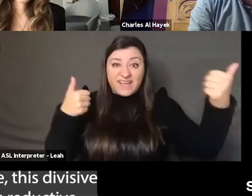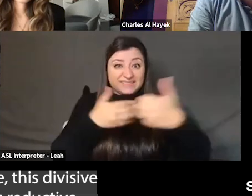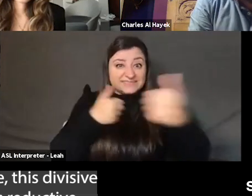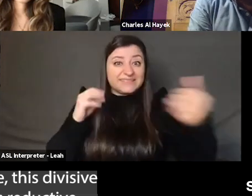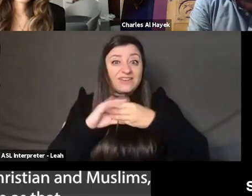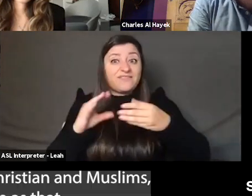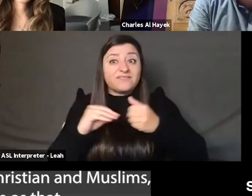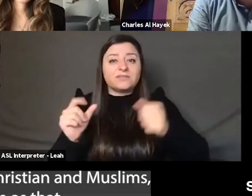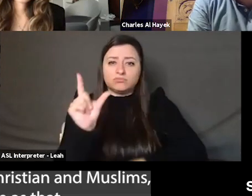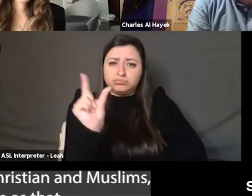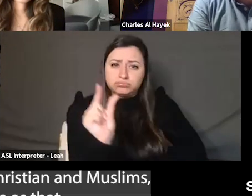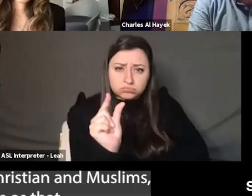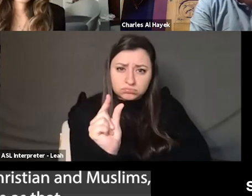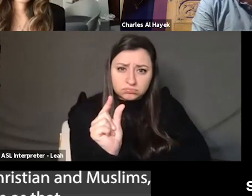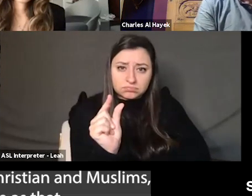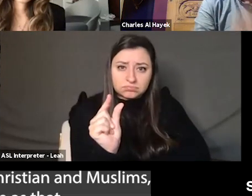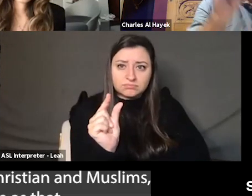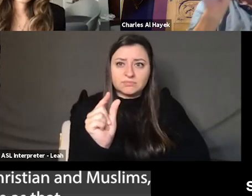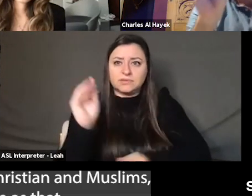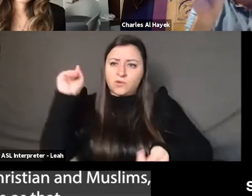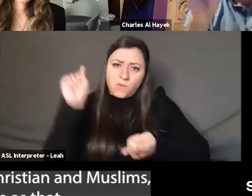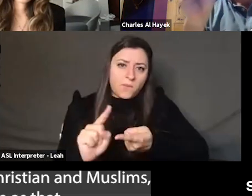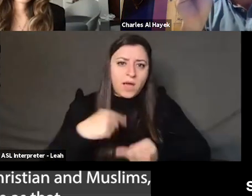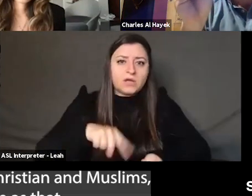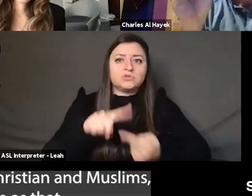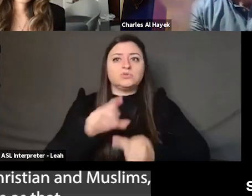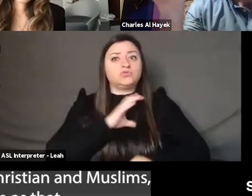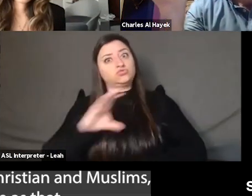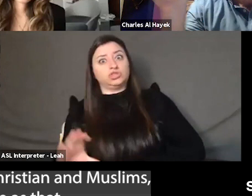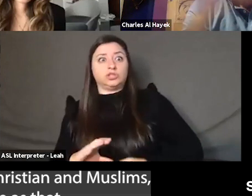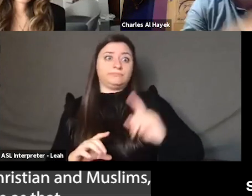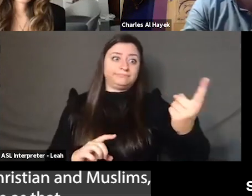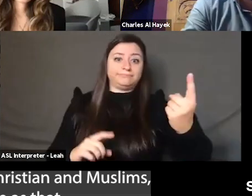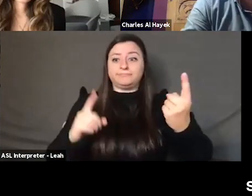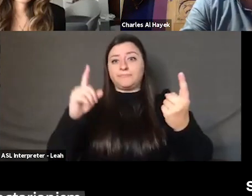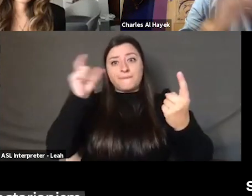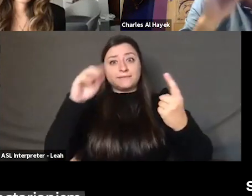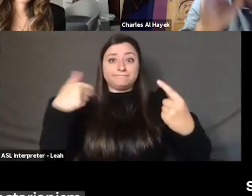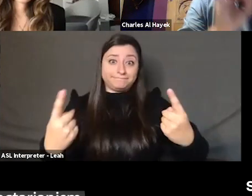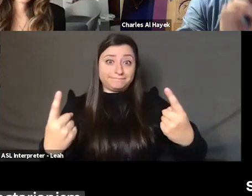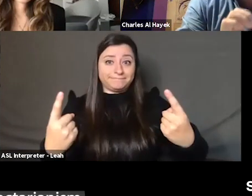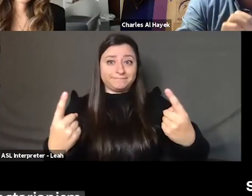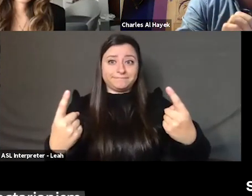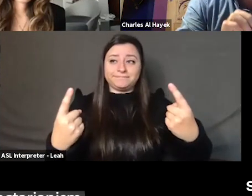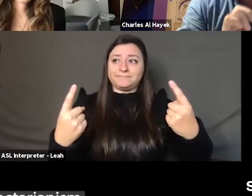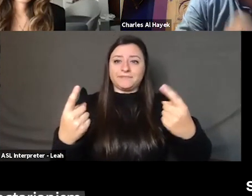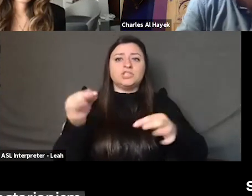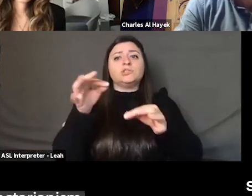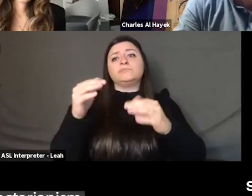This divisive narrative is reductive. It reduces us to Christian and Muslims, as simple as that. It